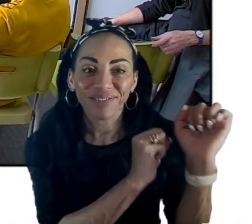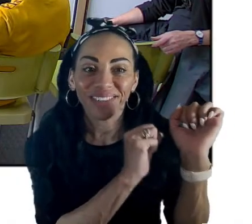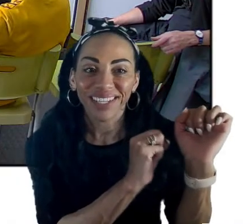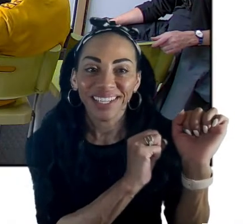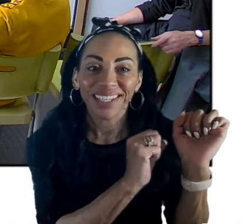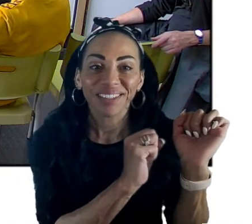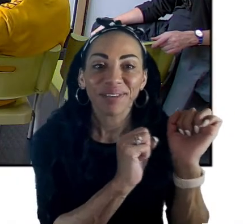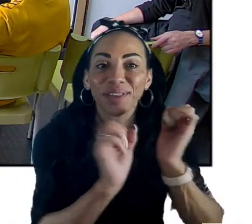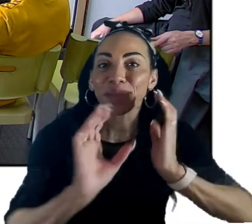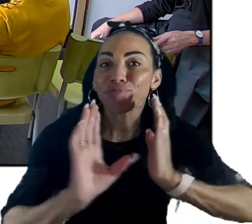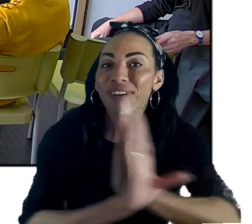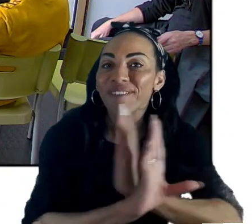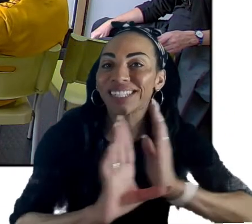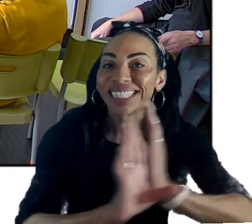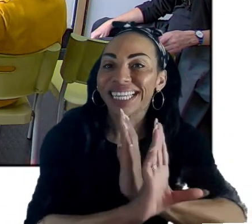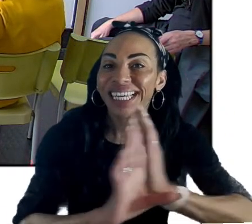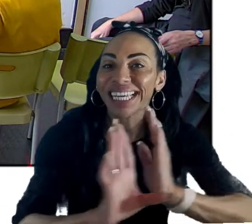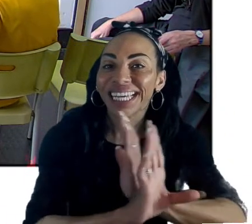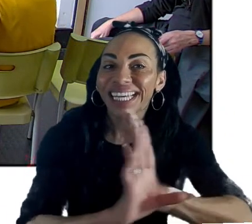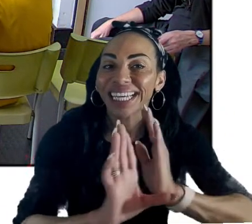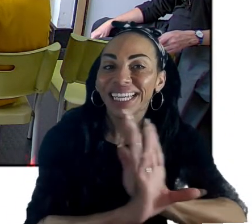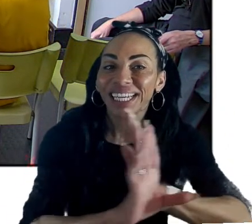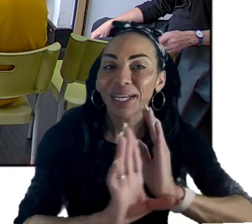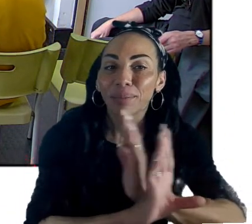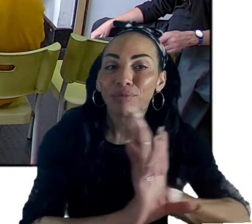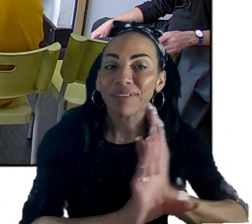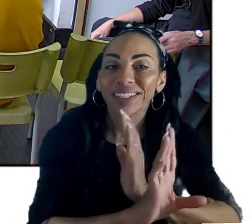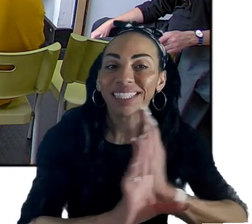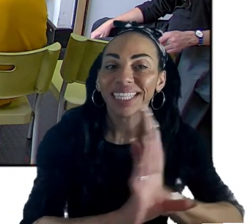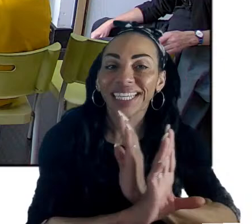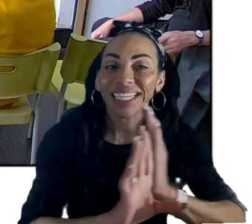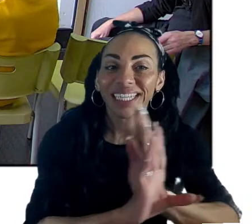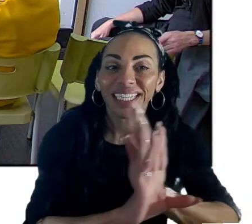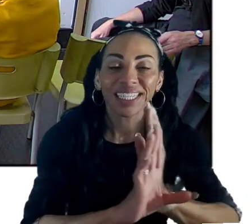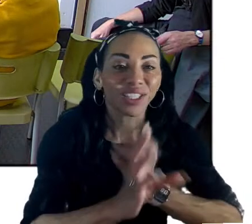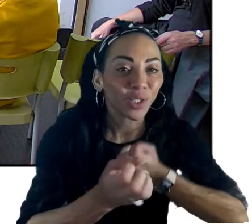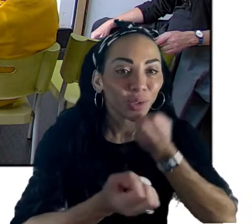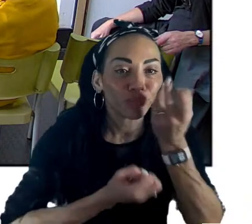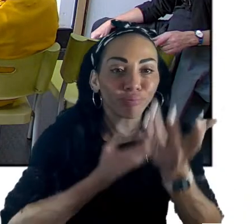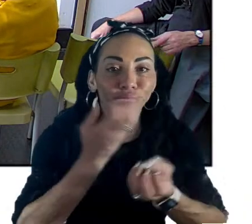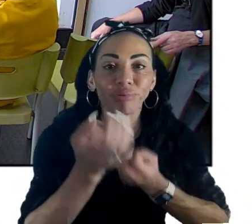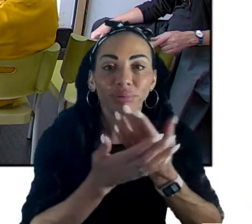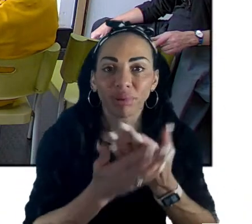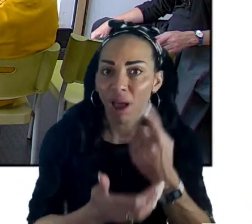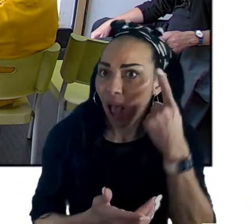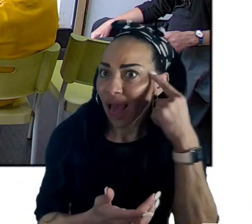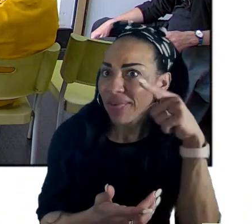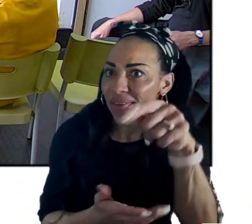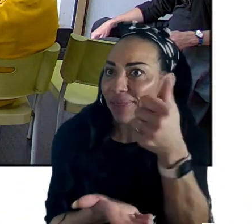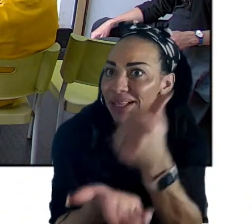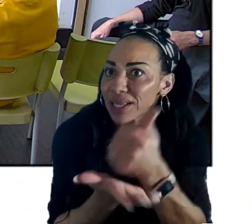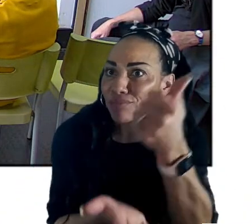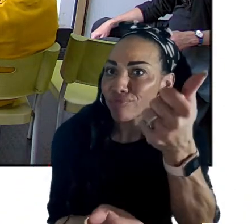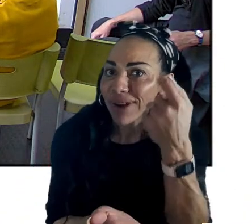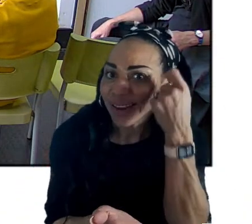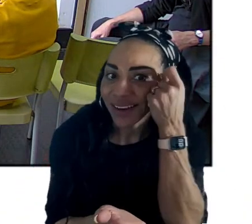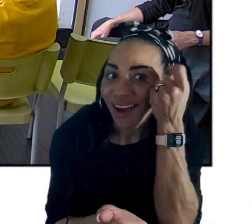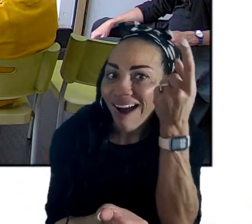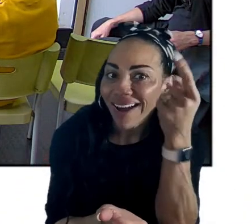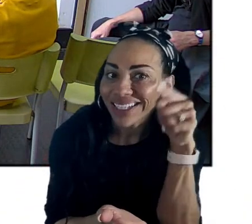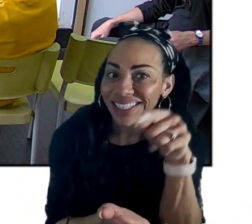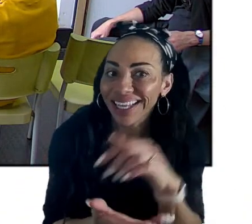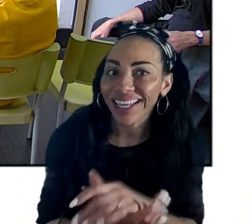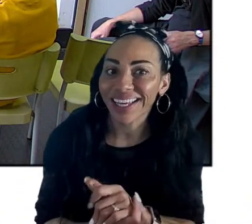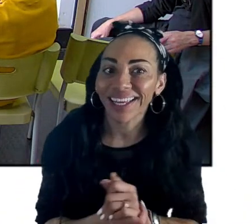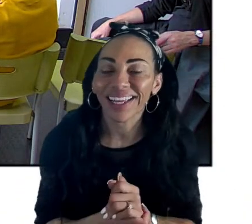it's a chance to draw those conversations out a little bit, maybe. I think that's a brilliant idea, and maybe something that,